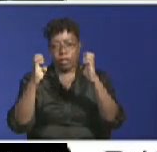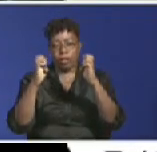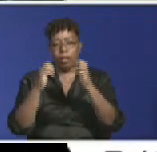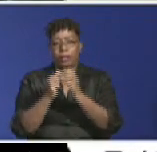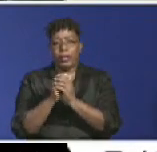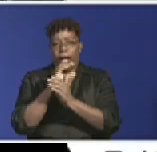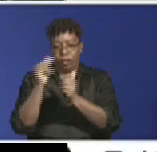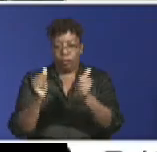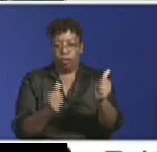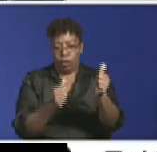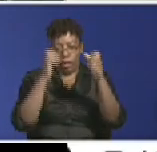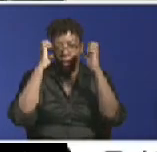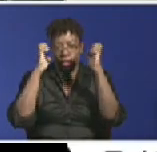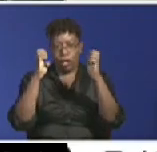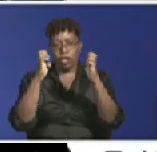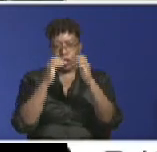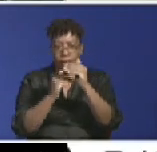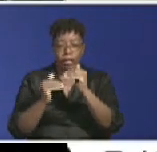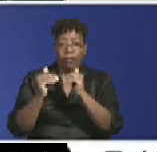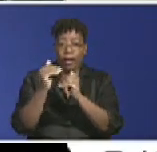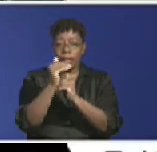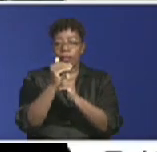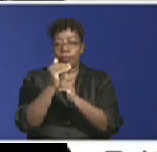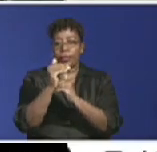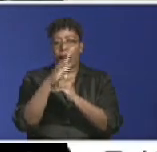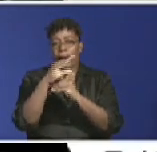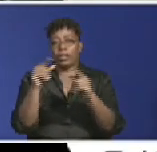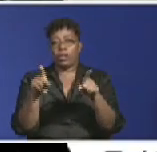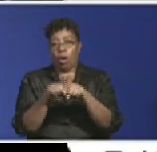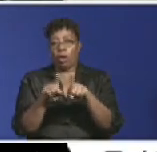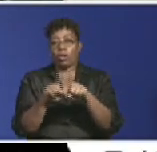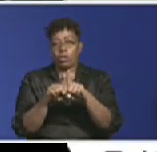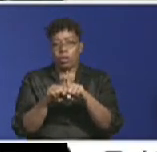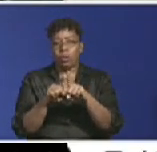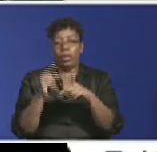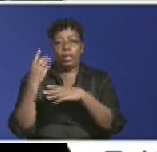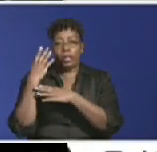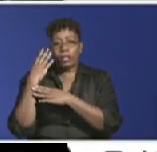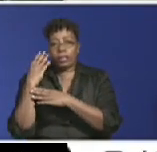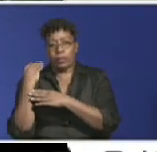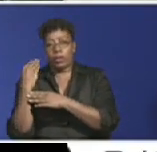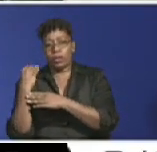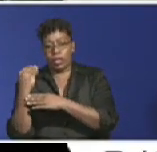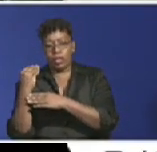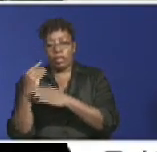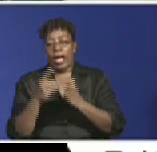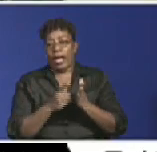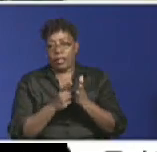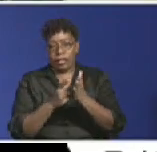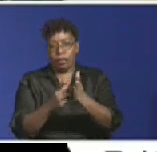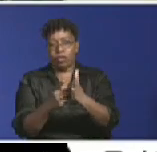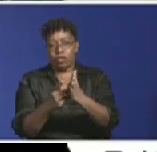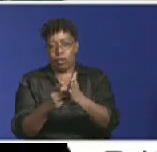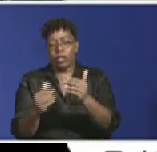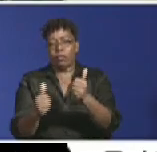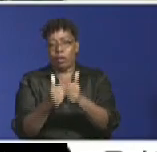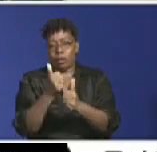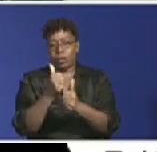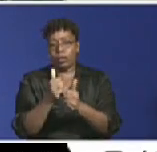pursue their educational advancement, and all of our experiences have demonstrated that most